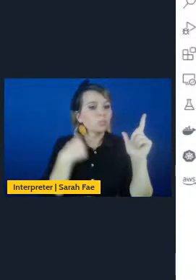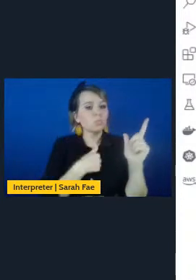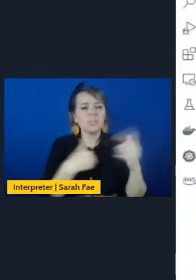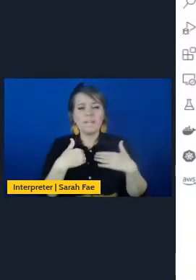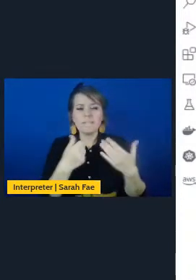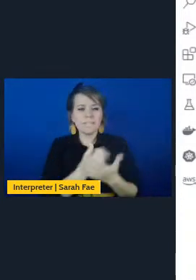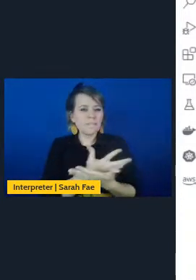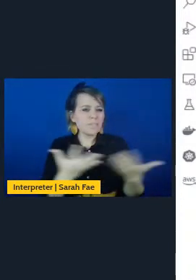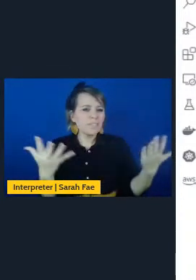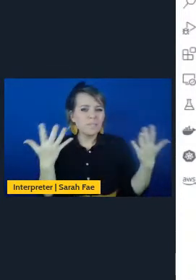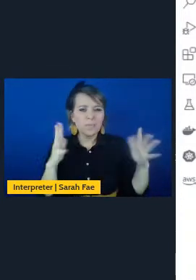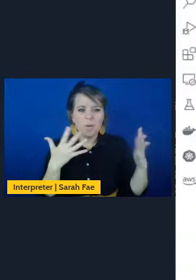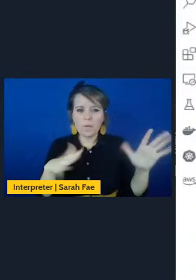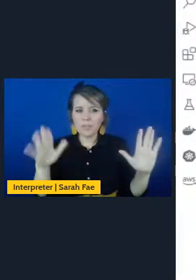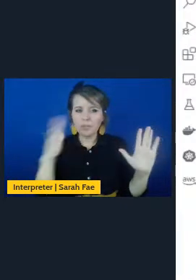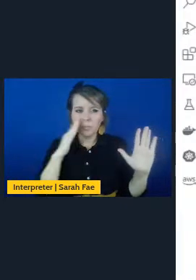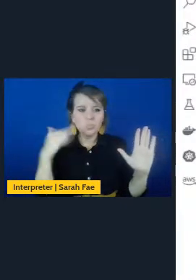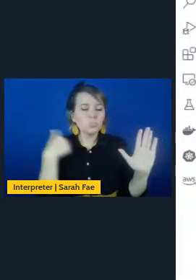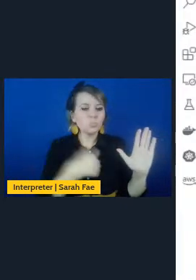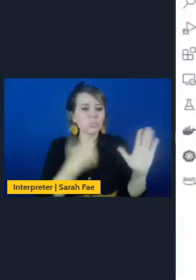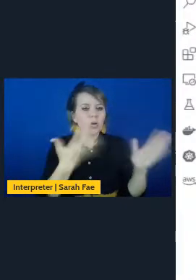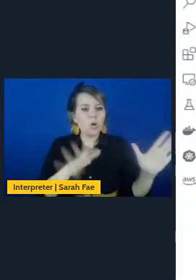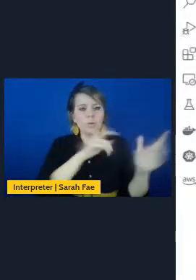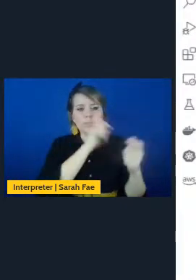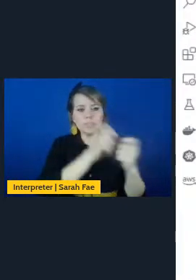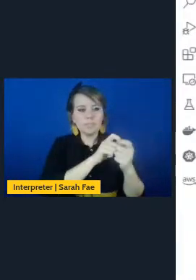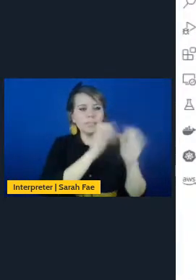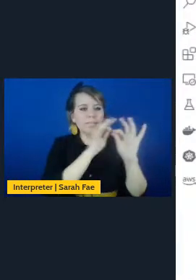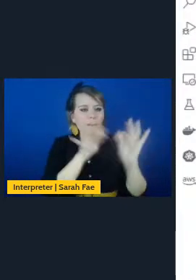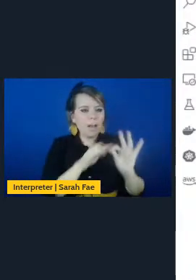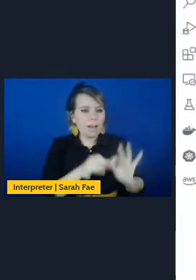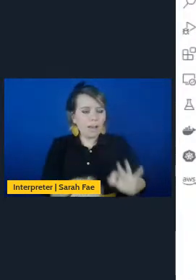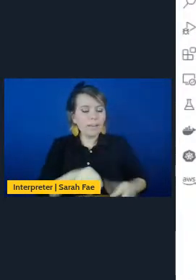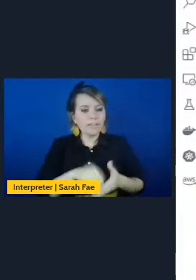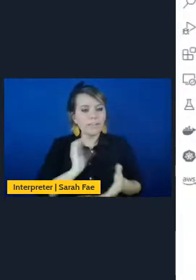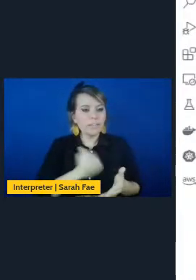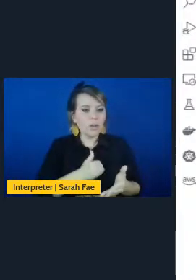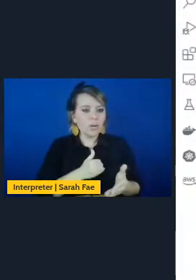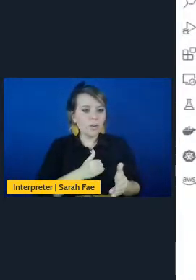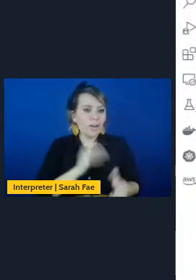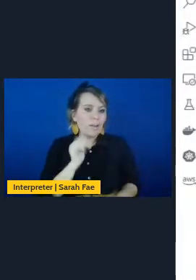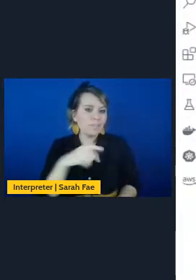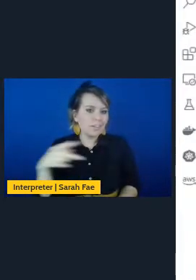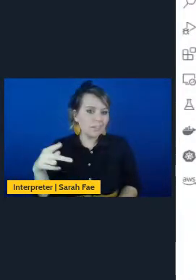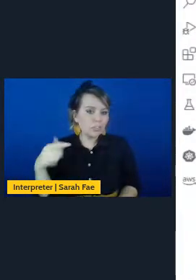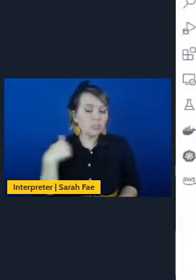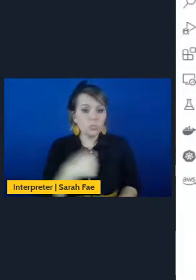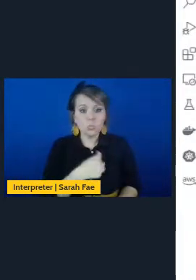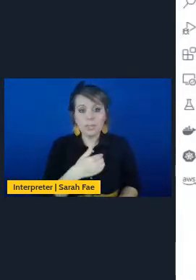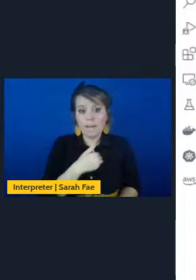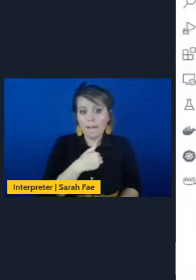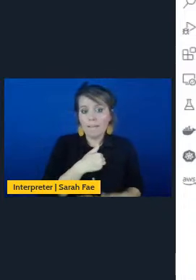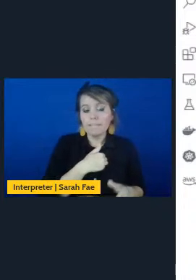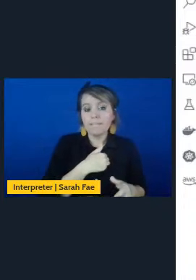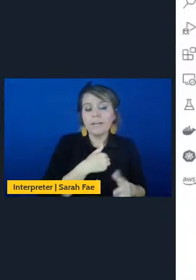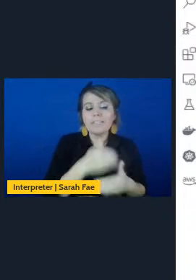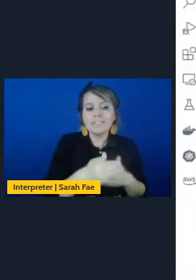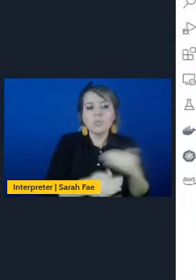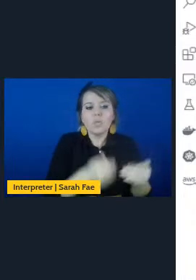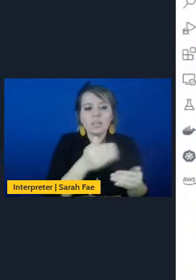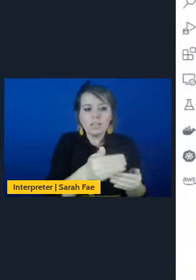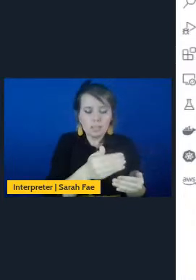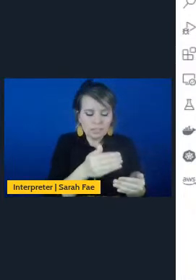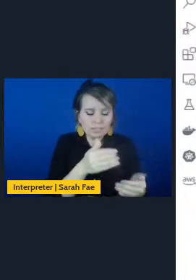we earlier specified in our CDK's application. So we have a secret for our MySQL deployment. We have